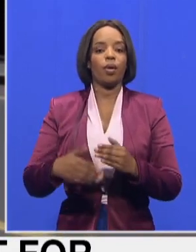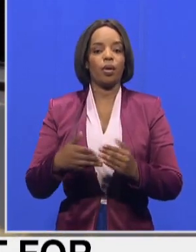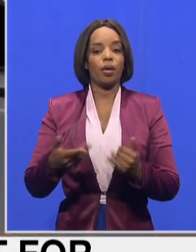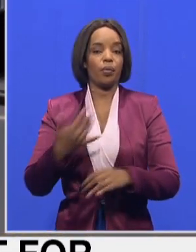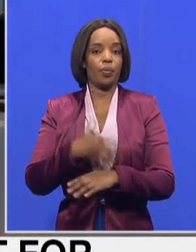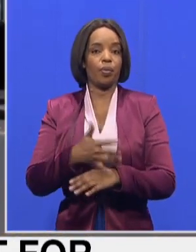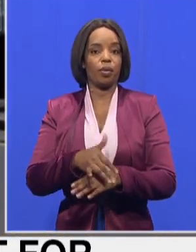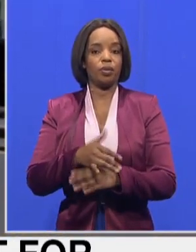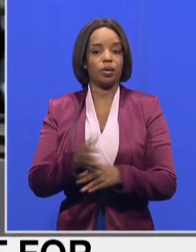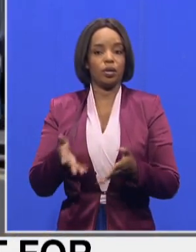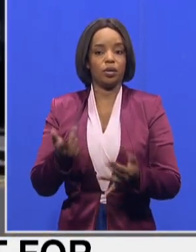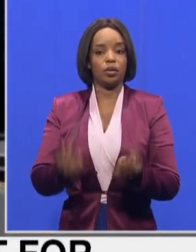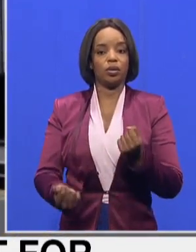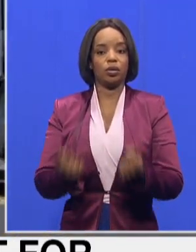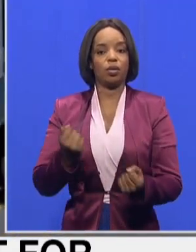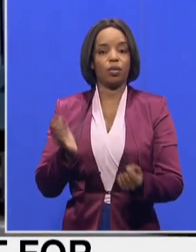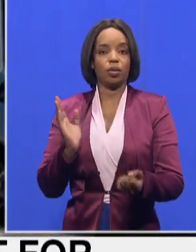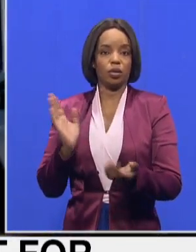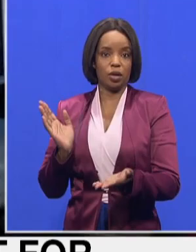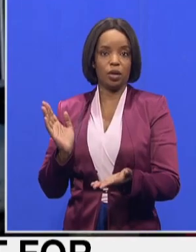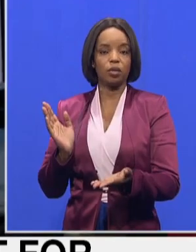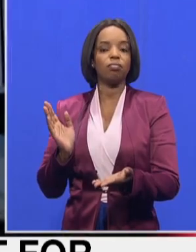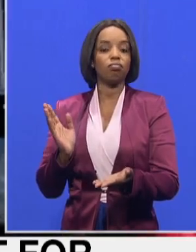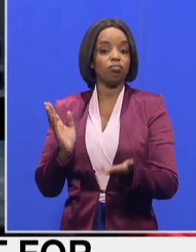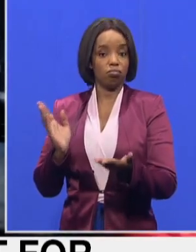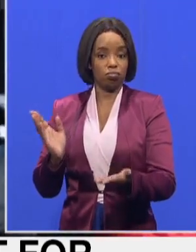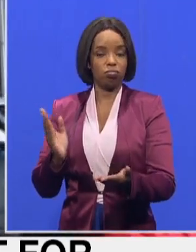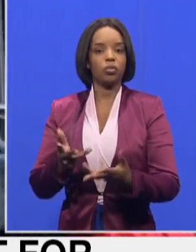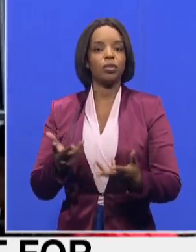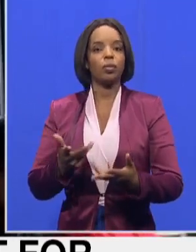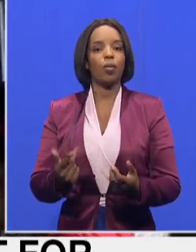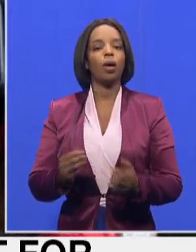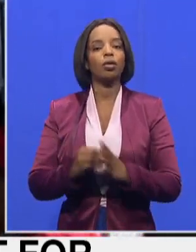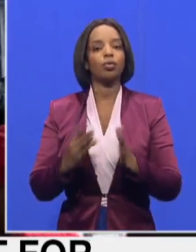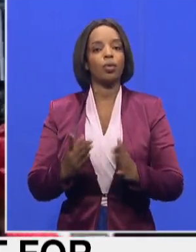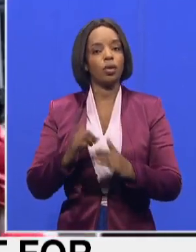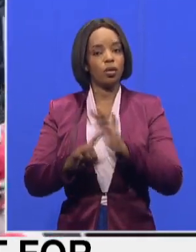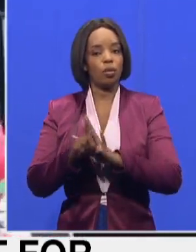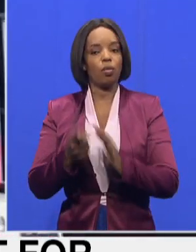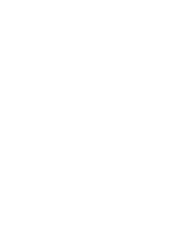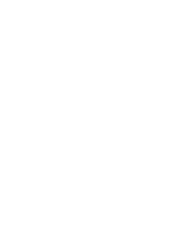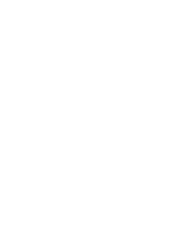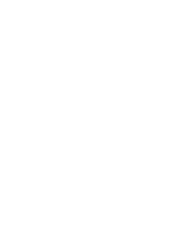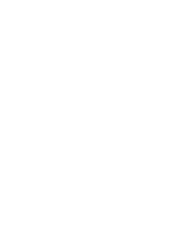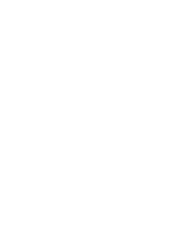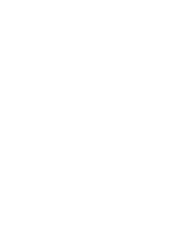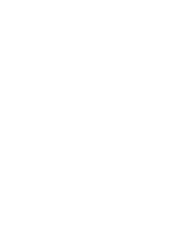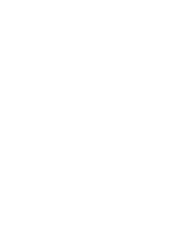this magistrate court here, which these students will be appearing in. Back to you, studio.